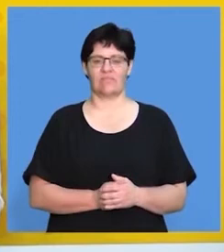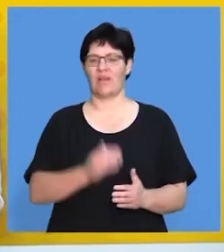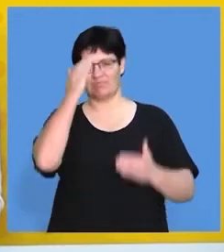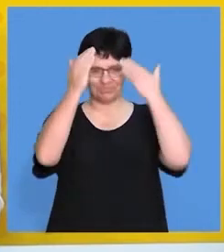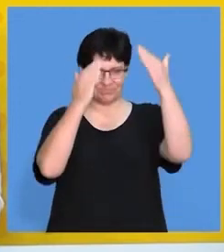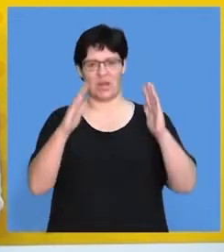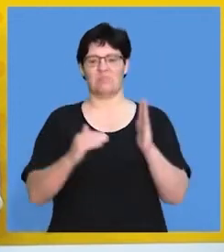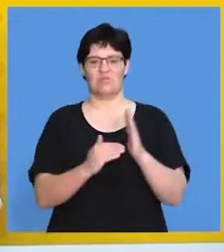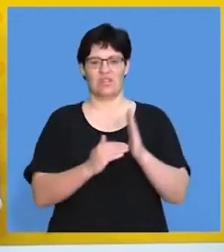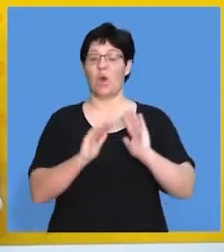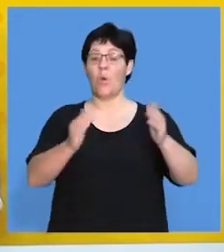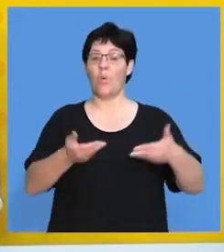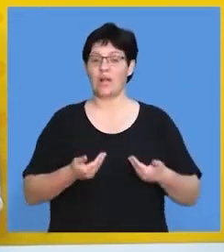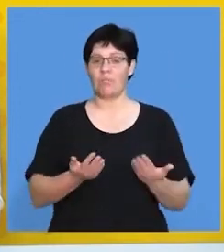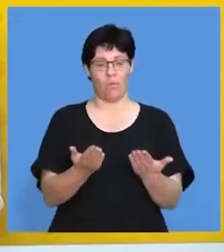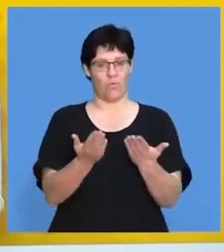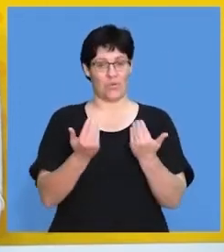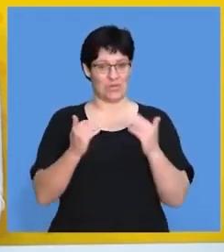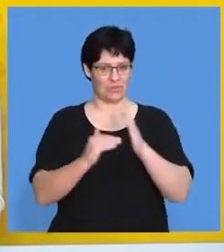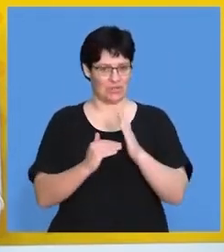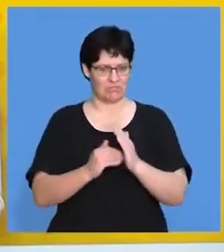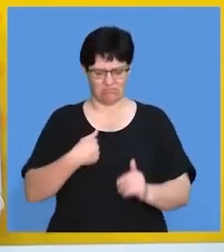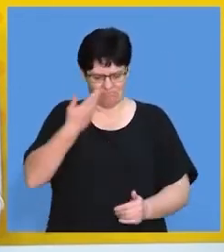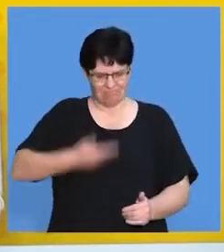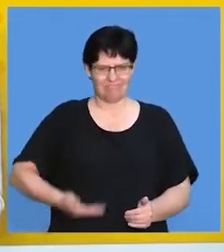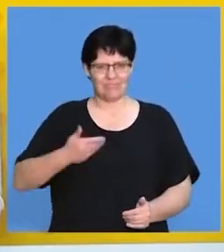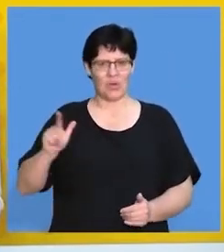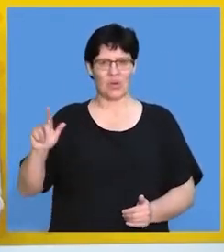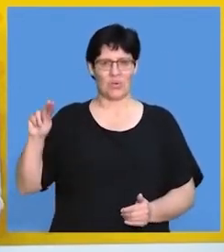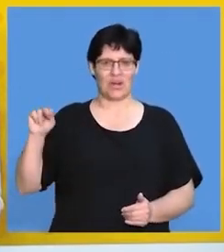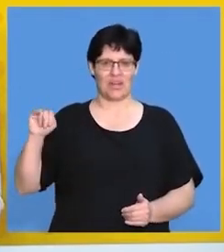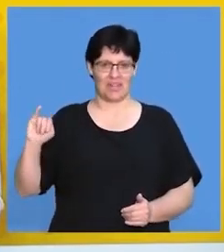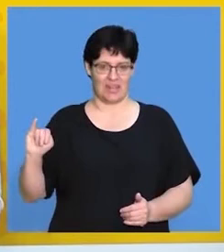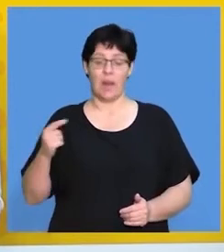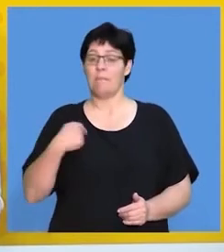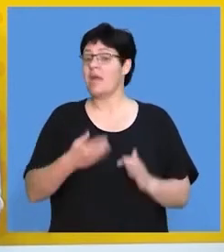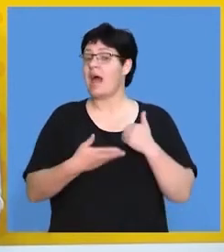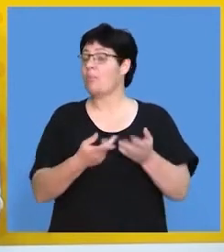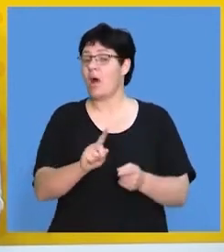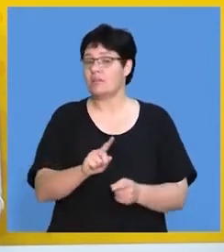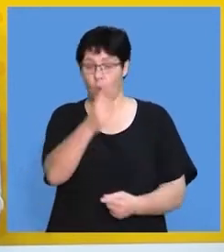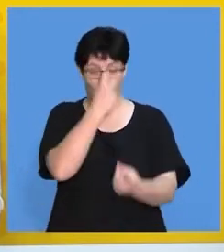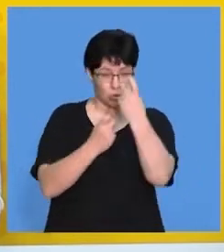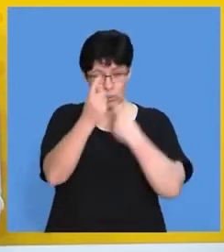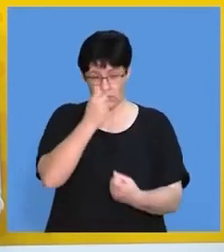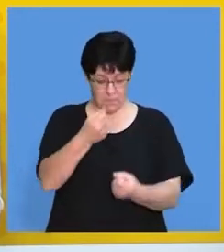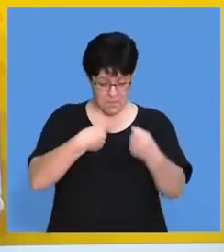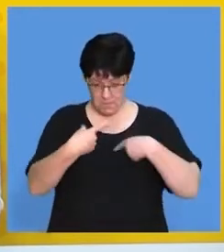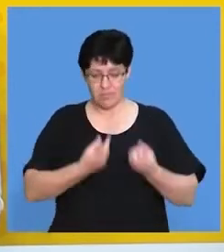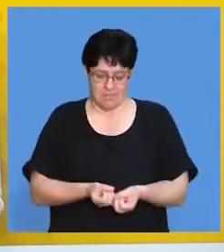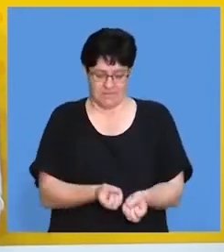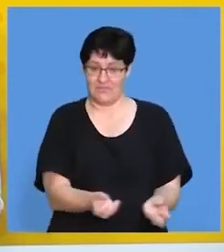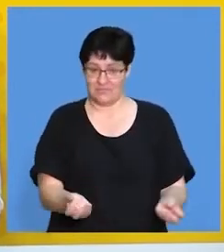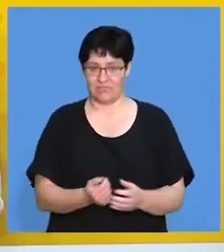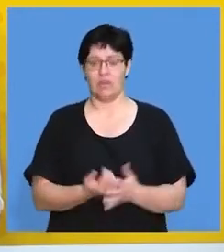Hello Matrix and welcome to Was a Matrix. My name is Looney and I'll be assisting you to get all of your questions through to us.